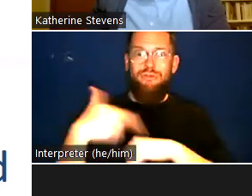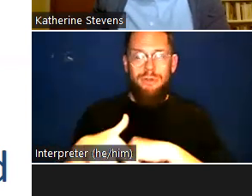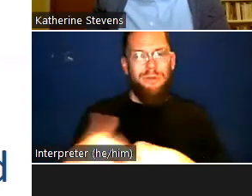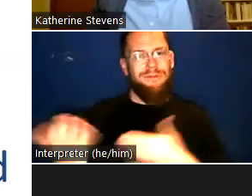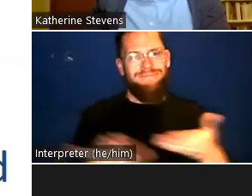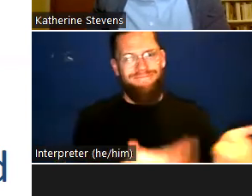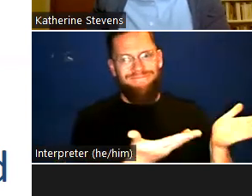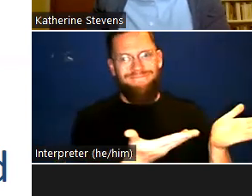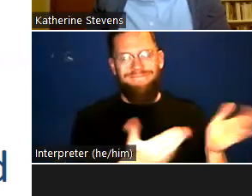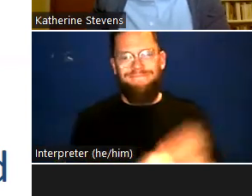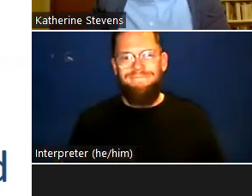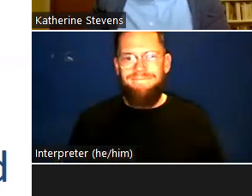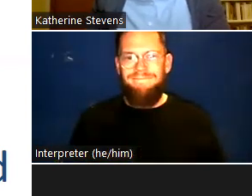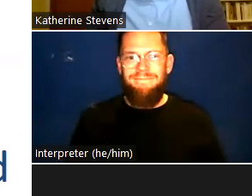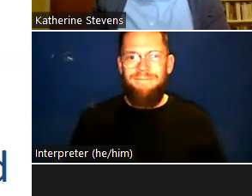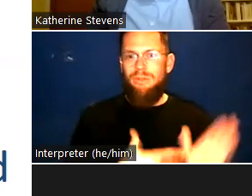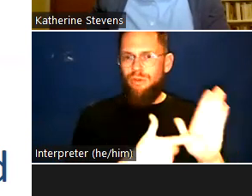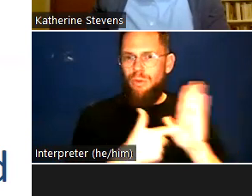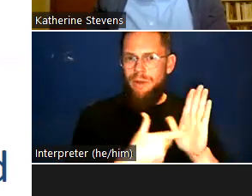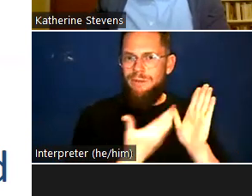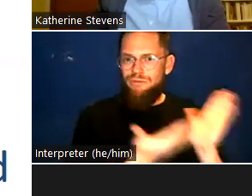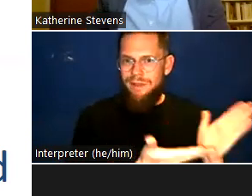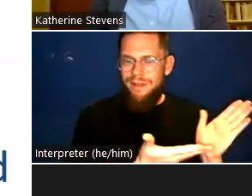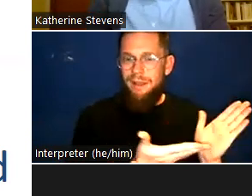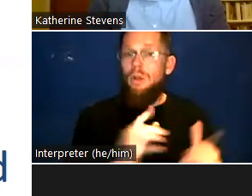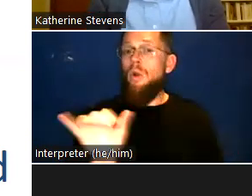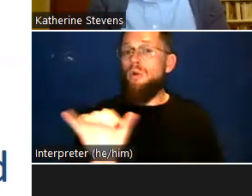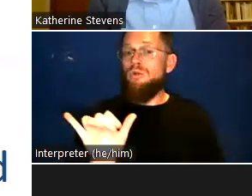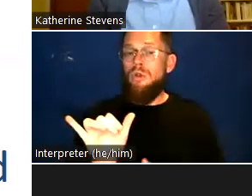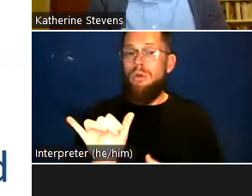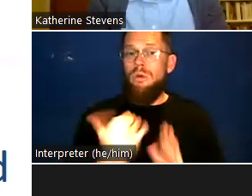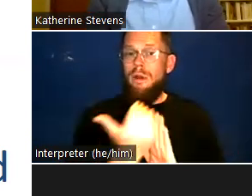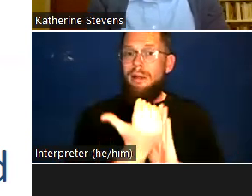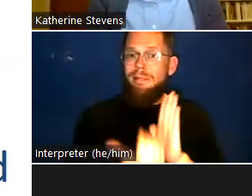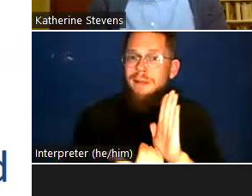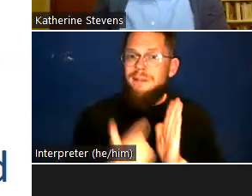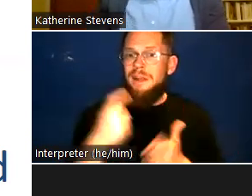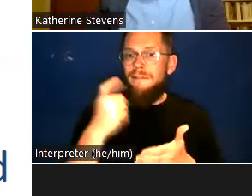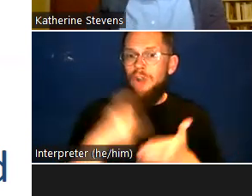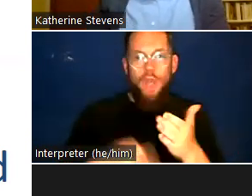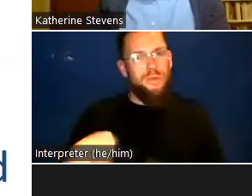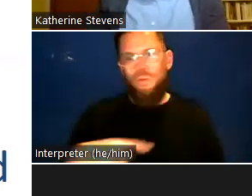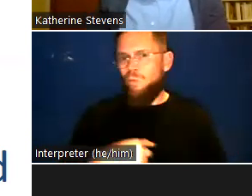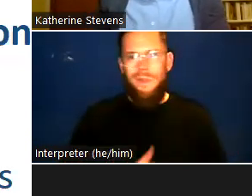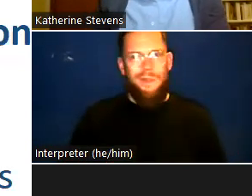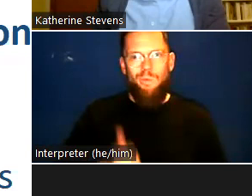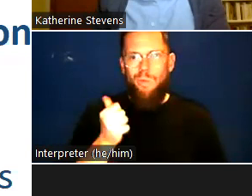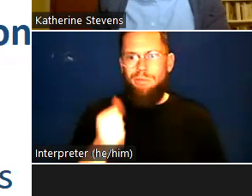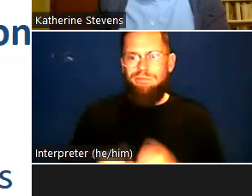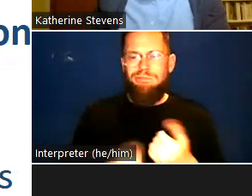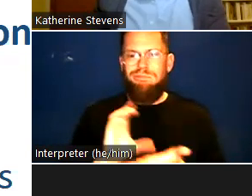grant guidelines and the requirements there, and also the list of costs that we do not fund.